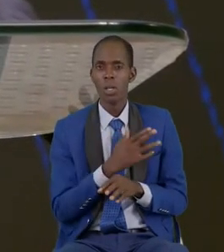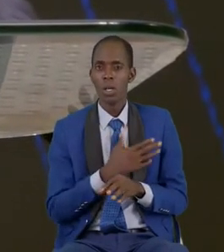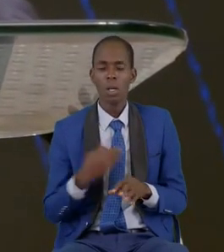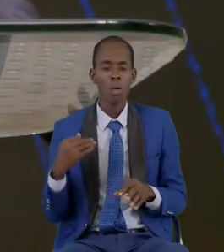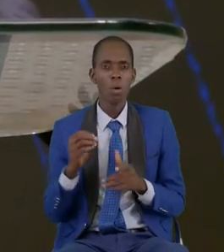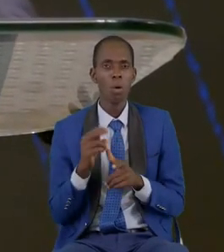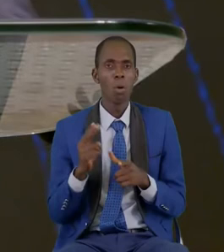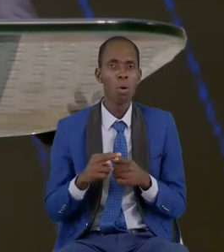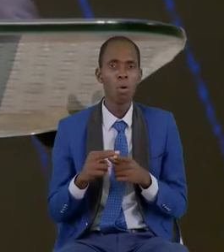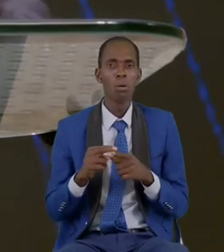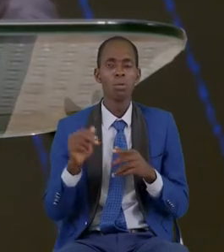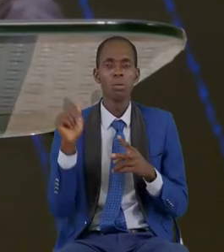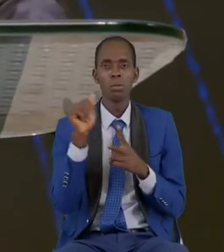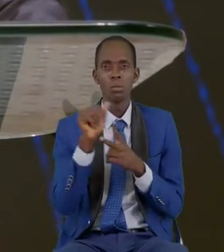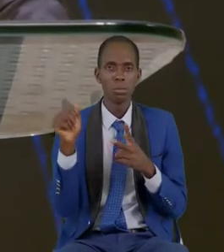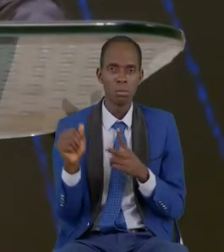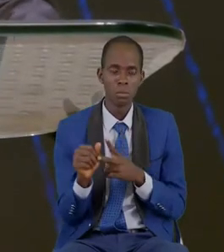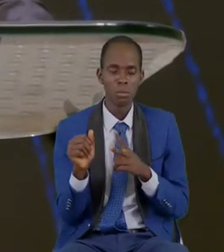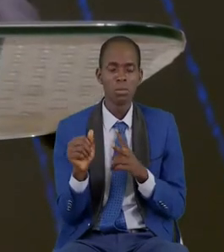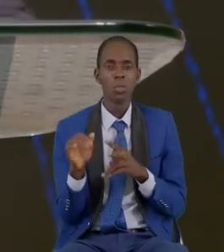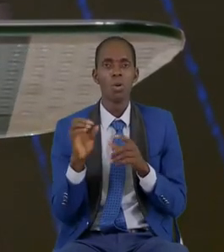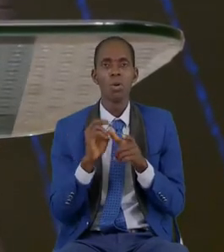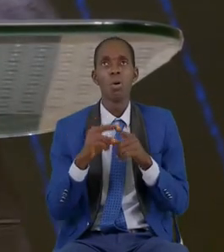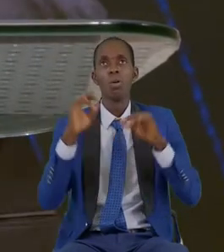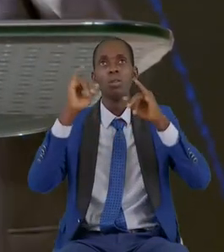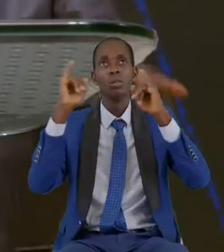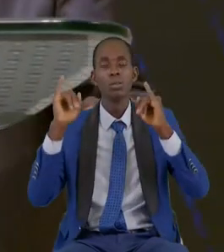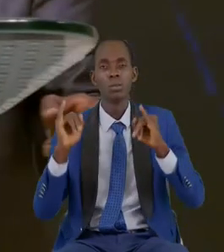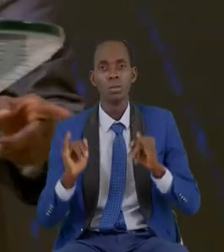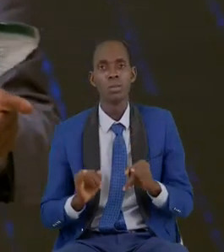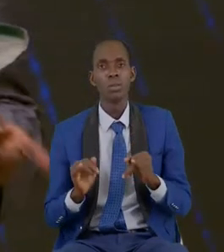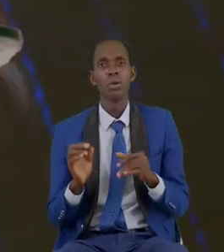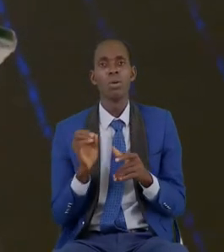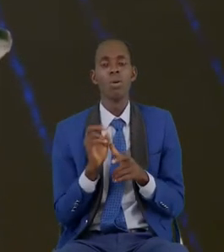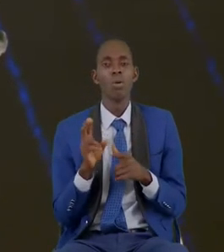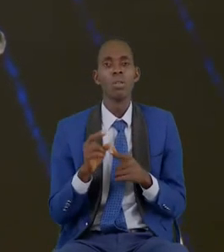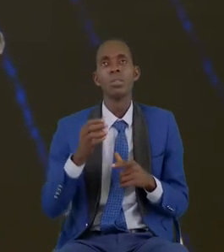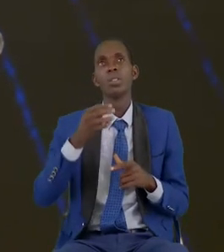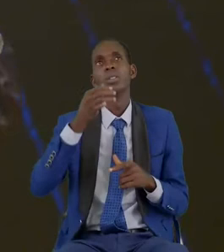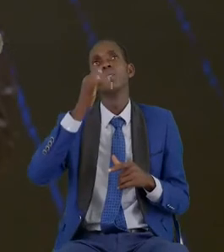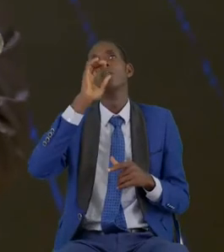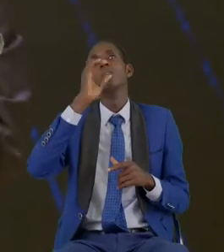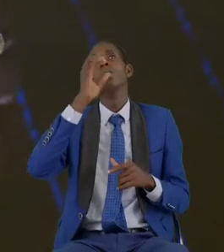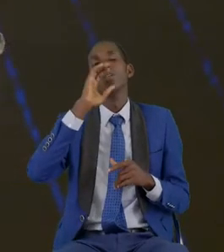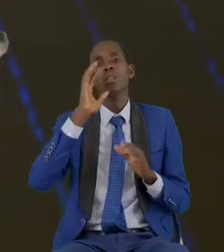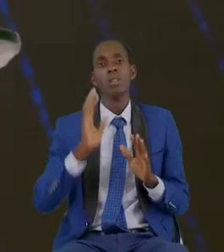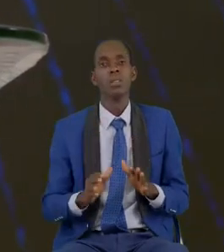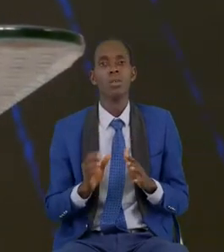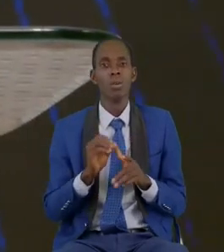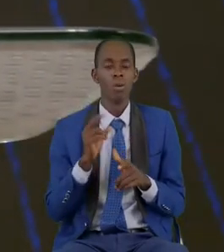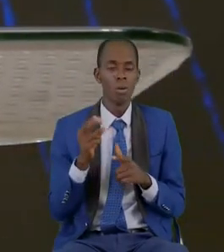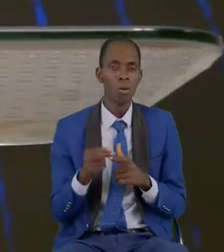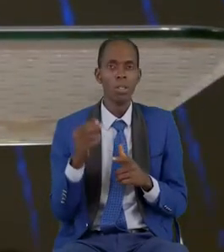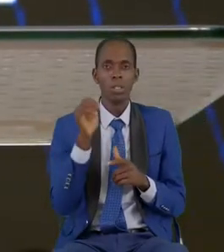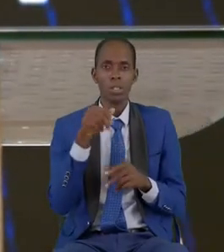idolater, and you know it, or a railer, and you know it, or a drunkard, or an extortioner, well, such